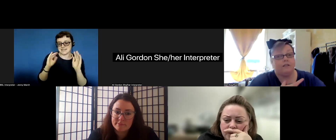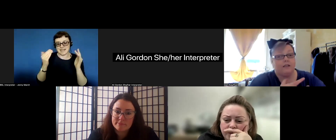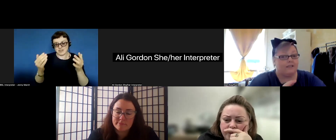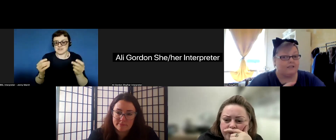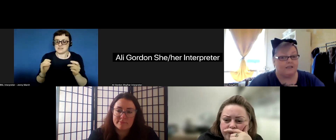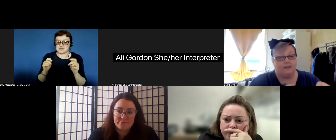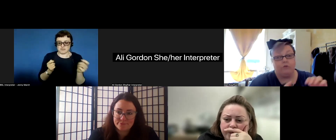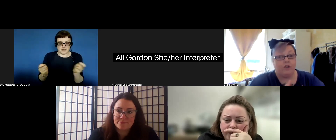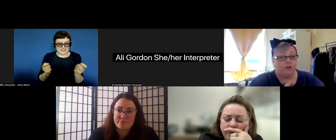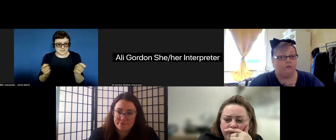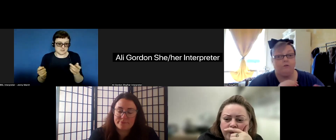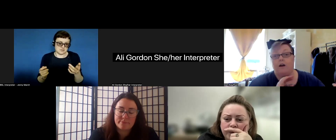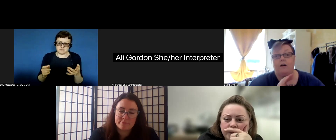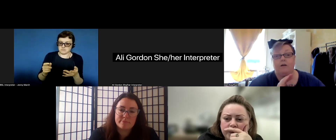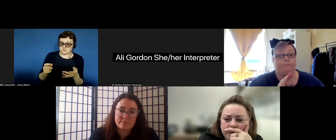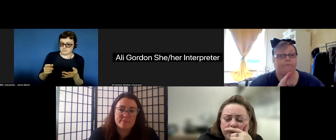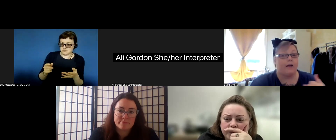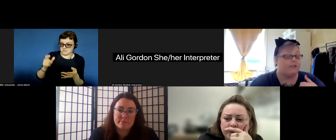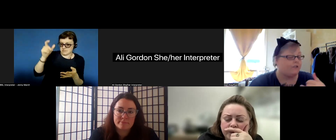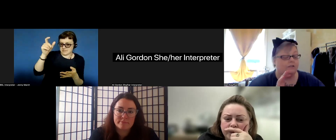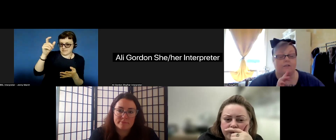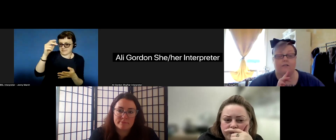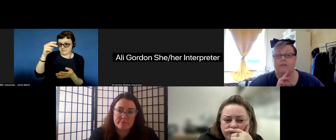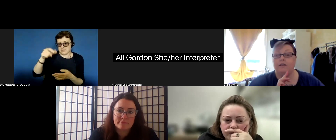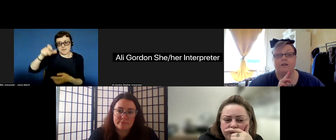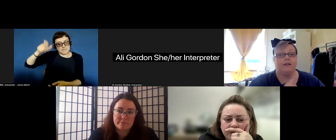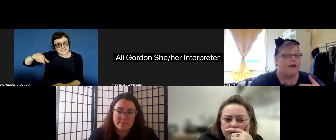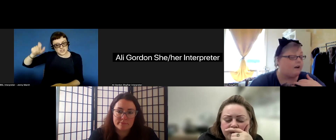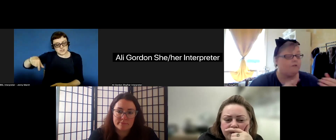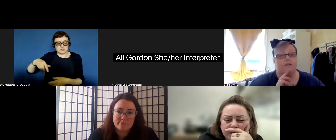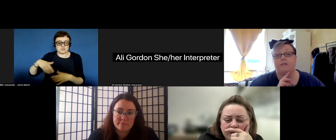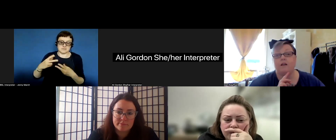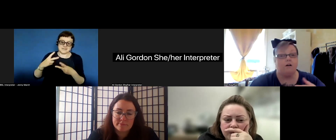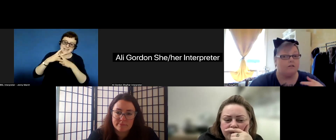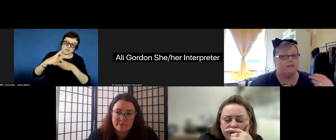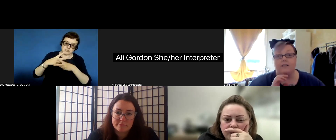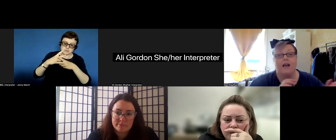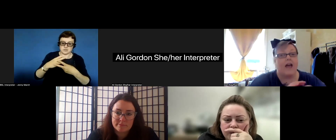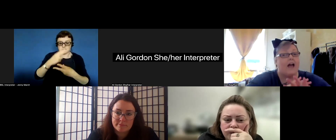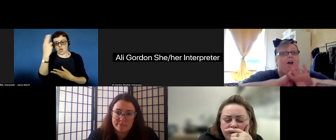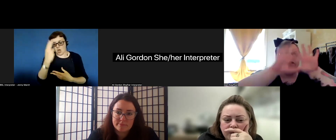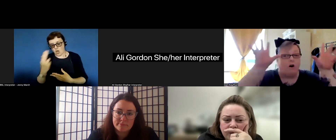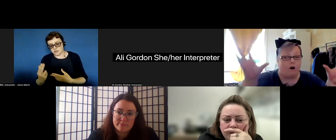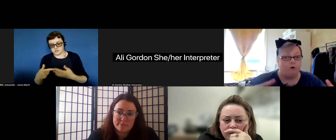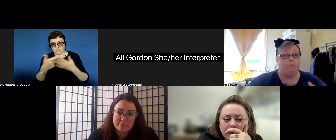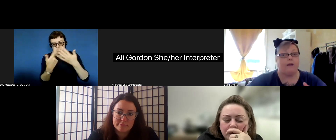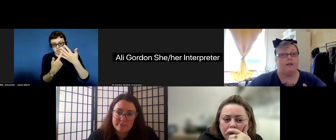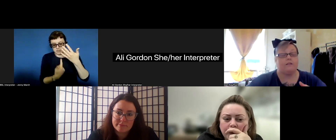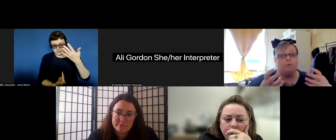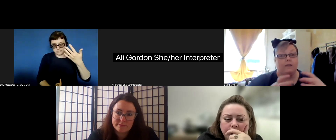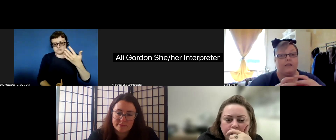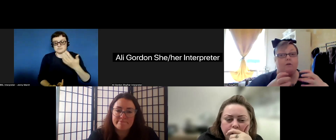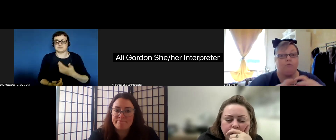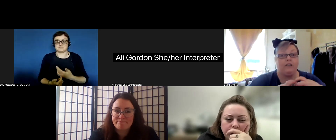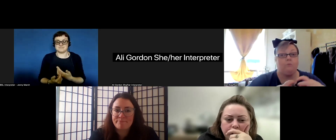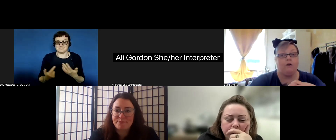curators, existing or new, patients, carers, artists, the whole bit, so